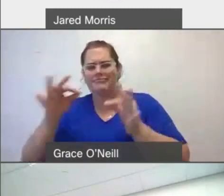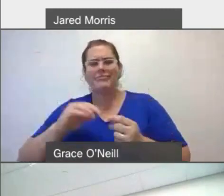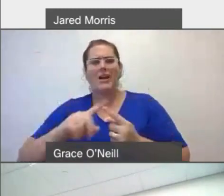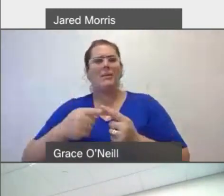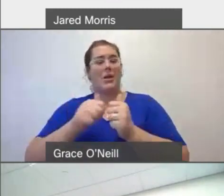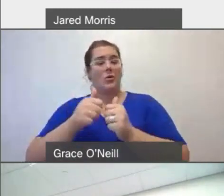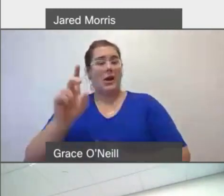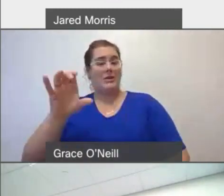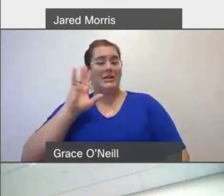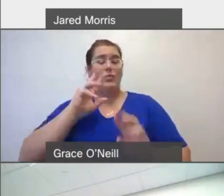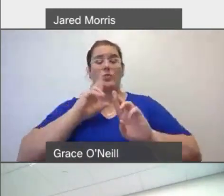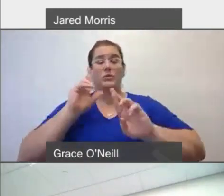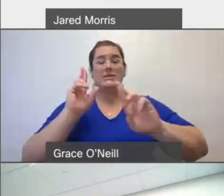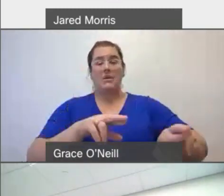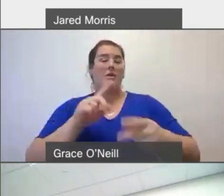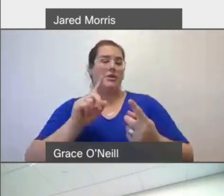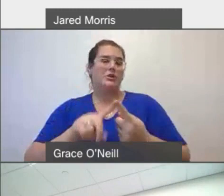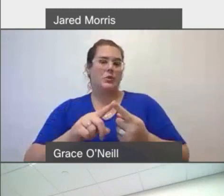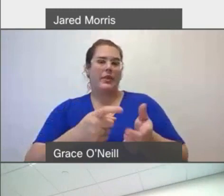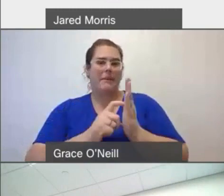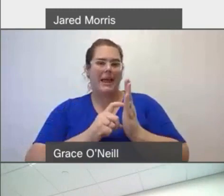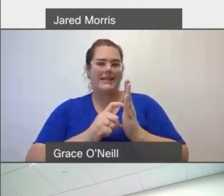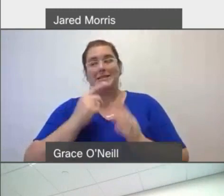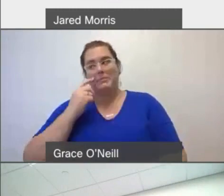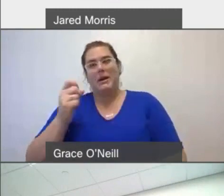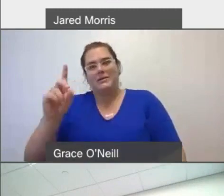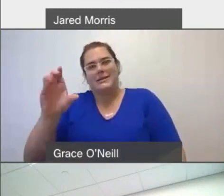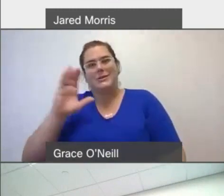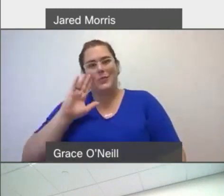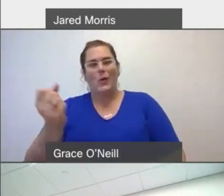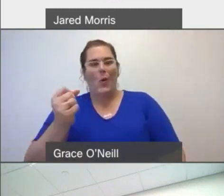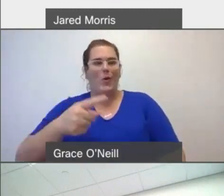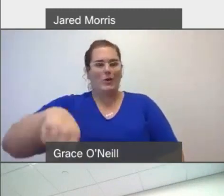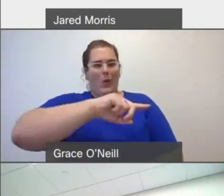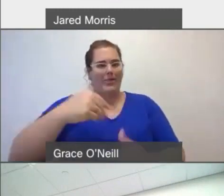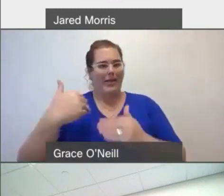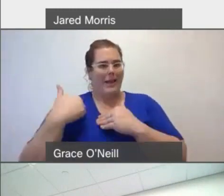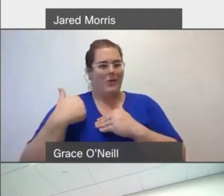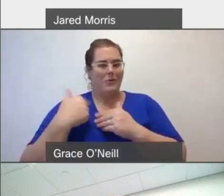them, given that it's the district that will hold folks accountable for it.